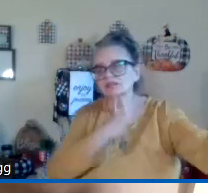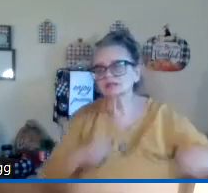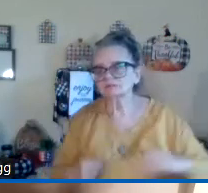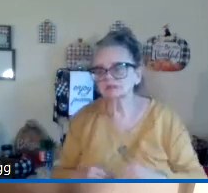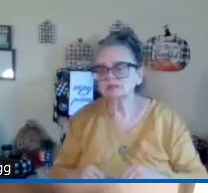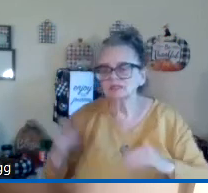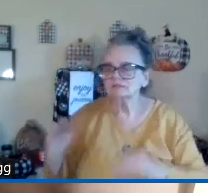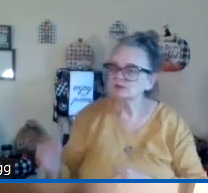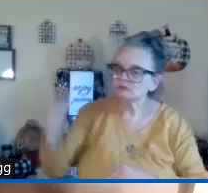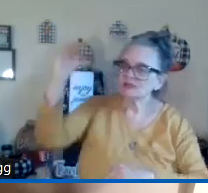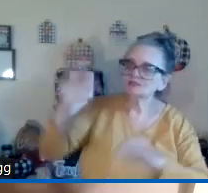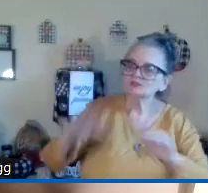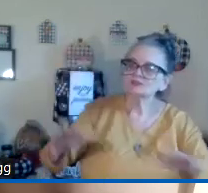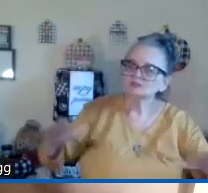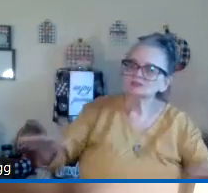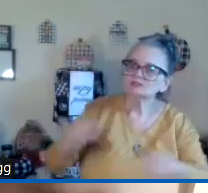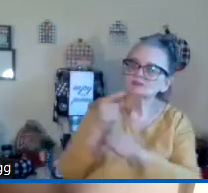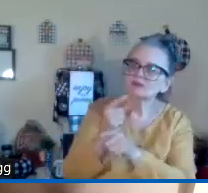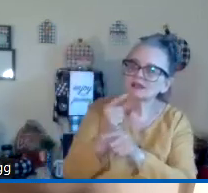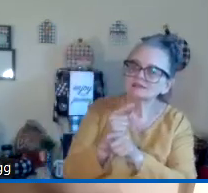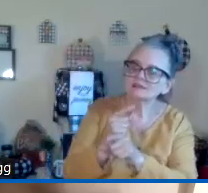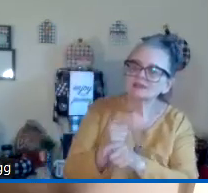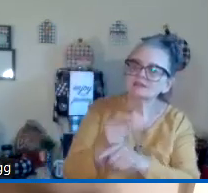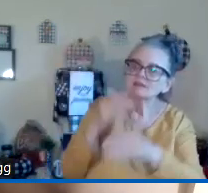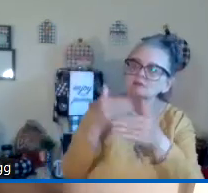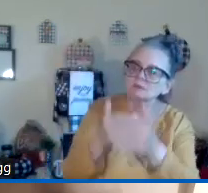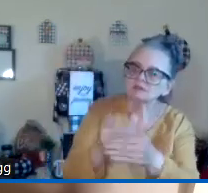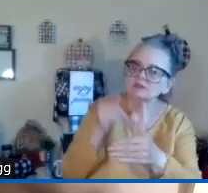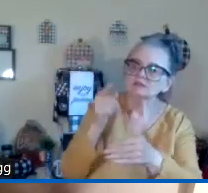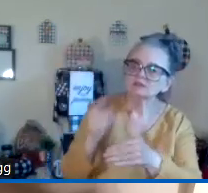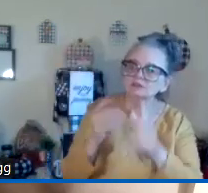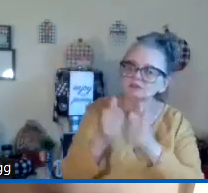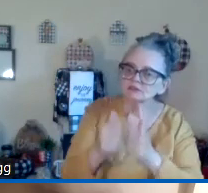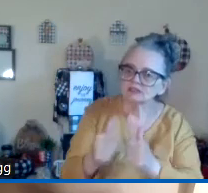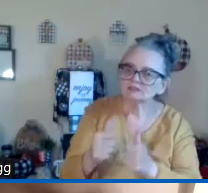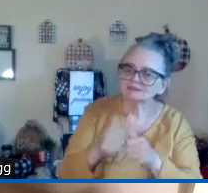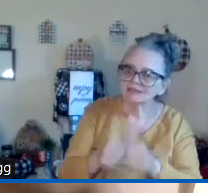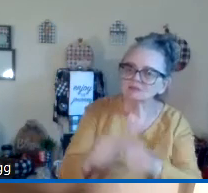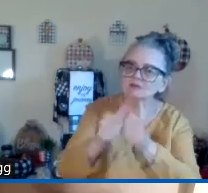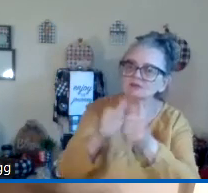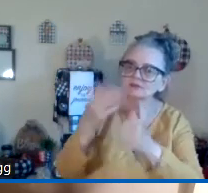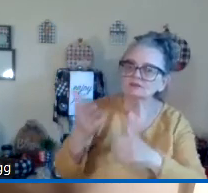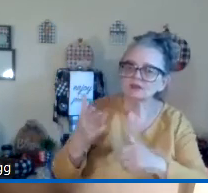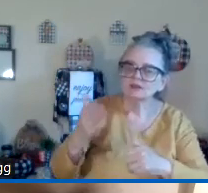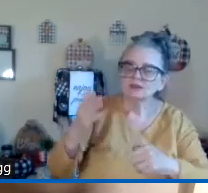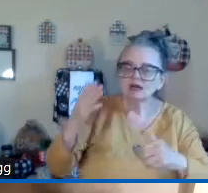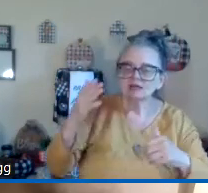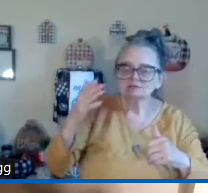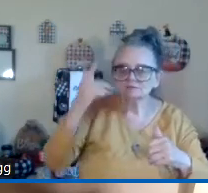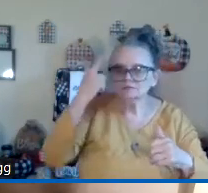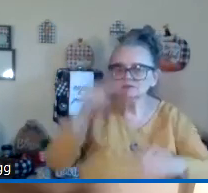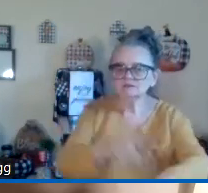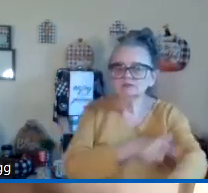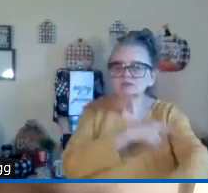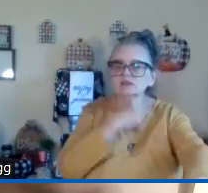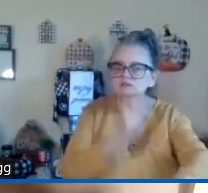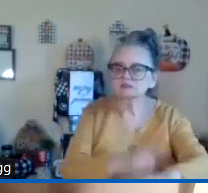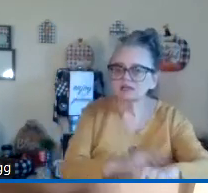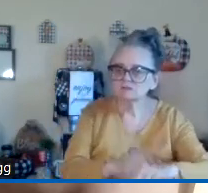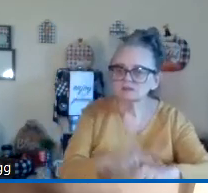favoritism from God, and he blesses us. Just like he blessed Rose this week. I'm not jealous of